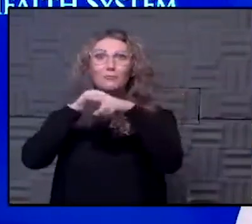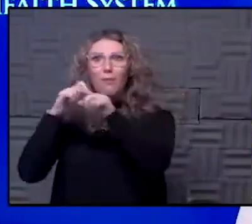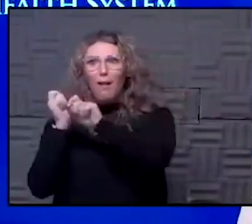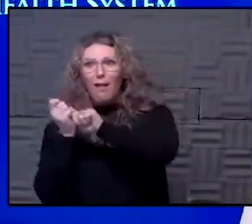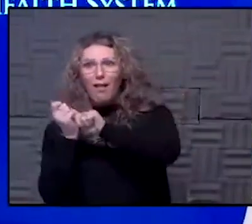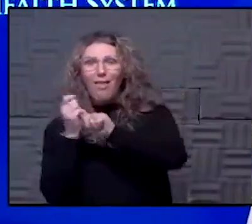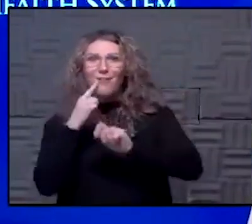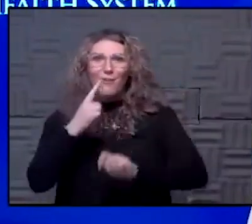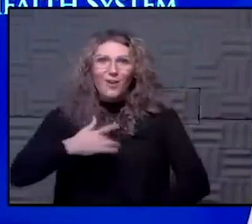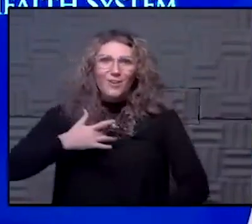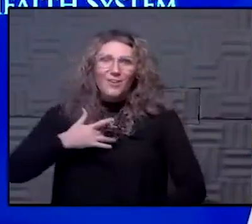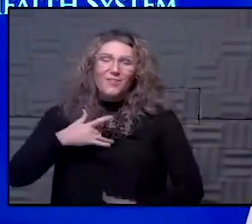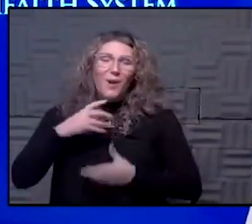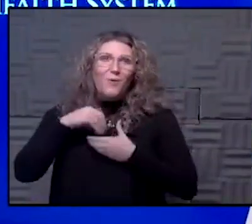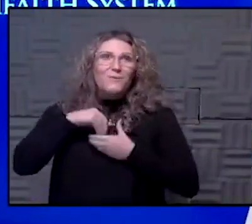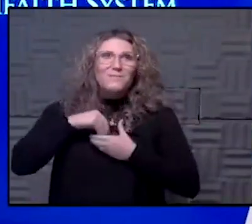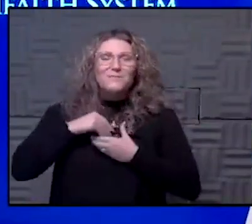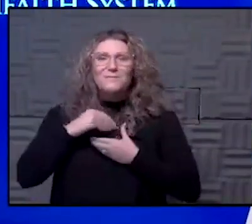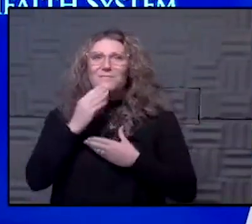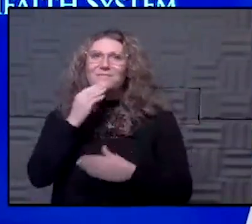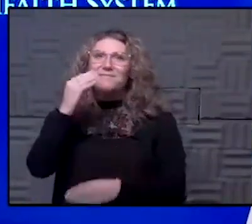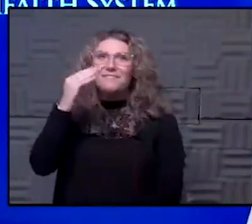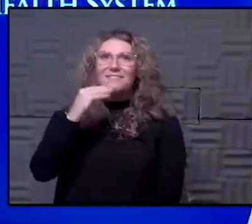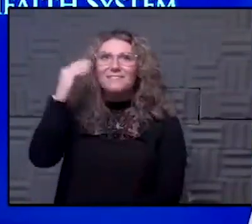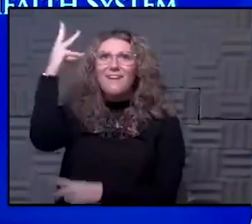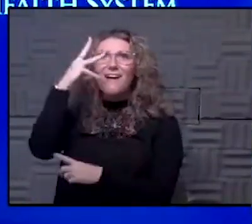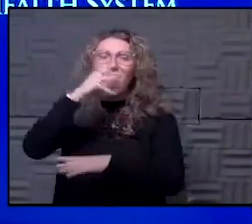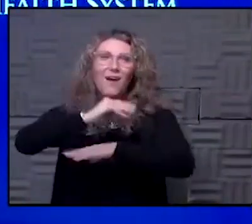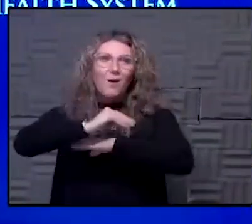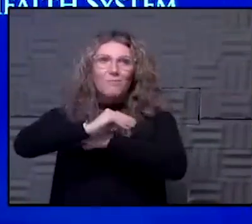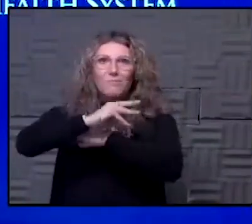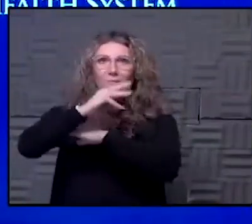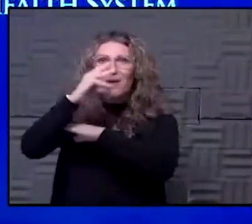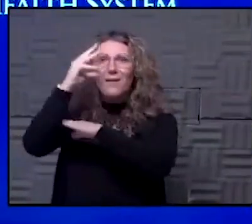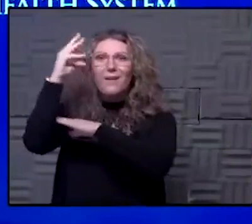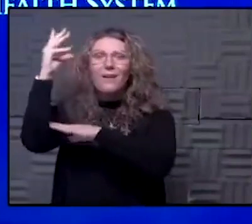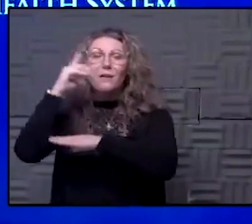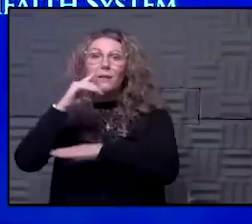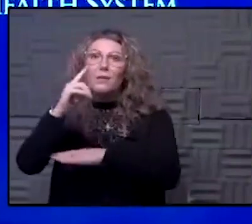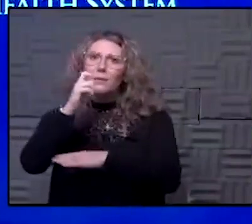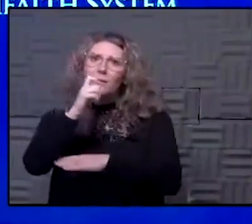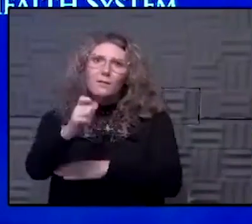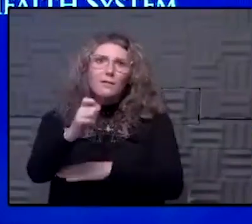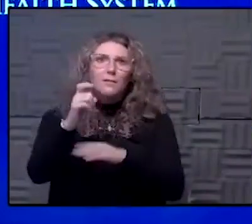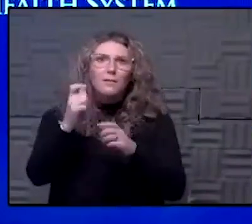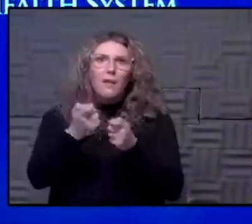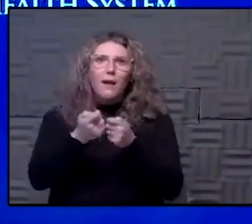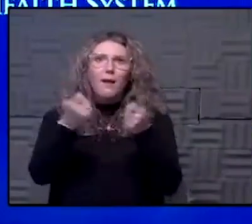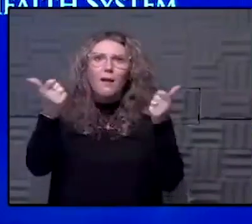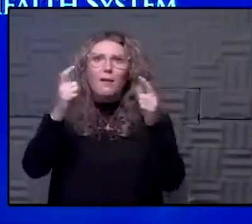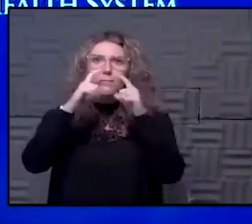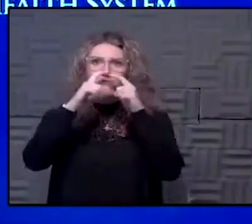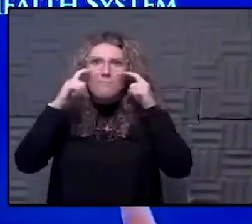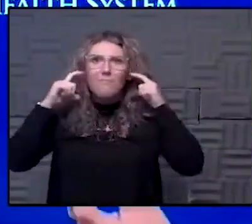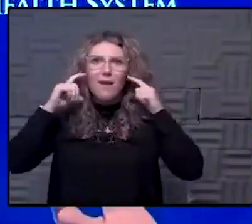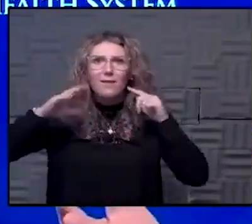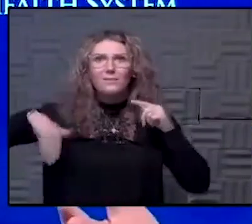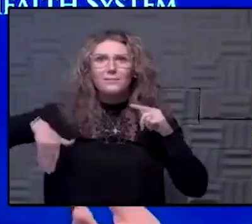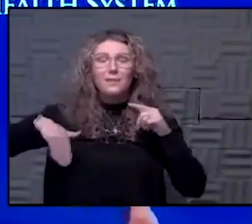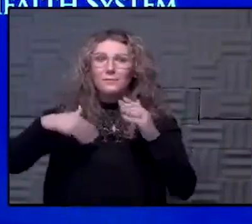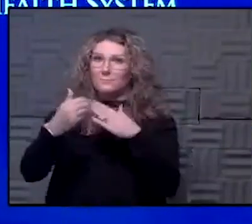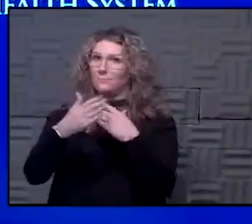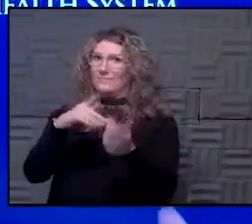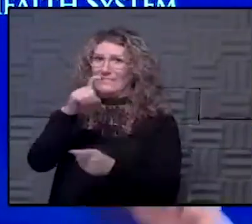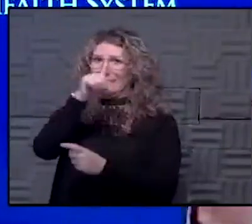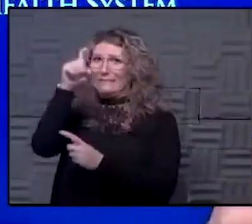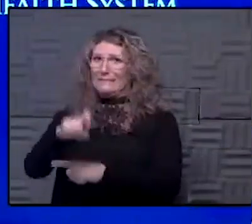it, and you can feel the sun rising. But don't take off your masks yet. It's not time to do that, despite what the state of